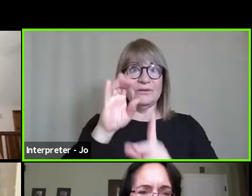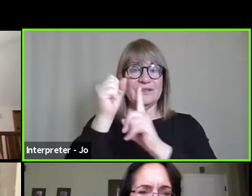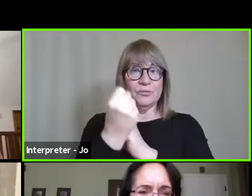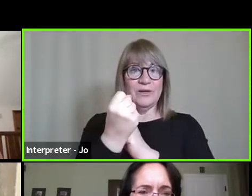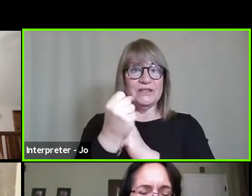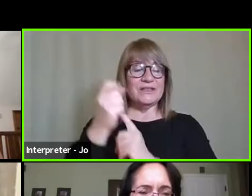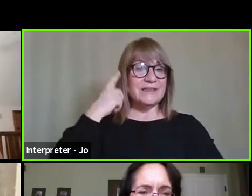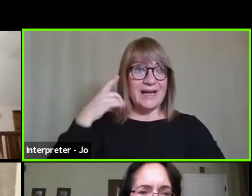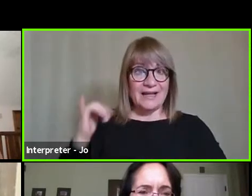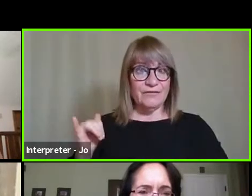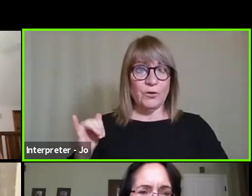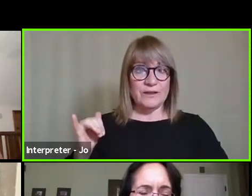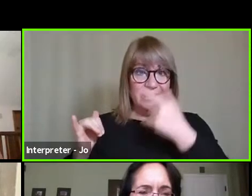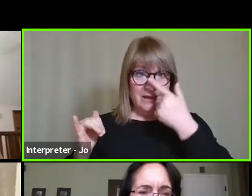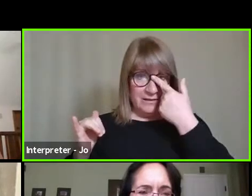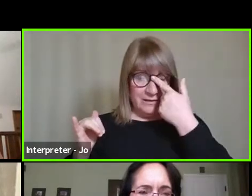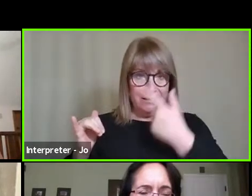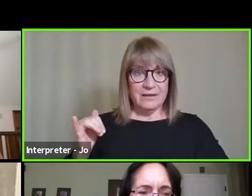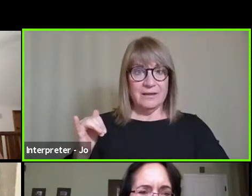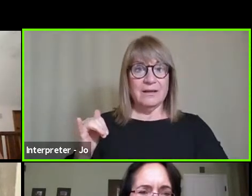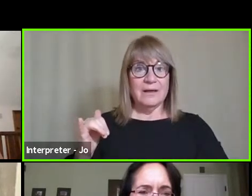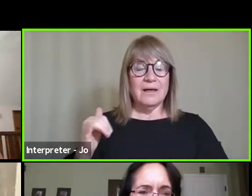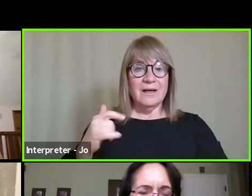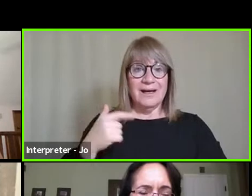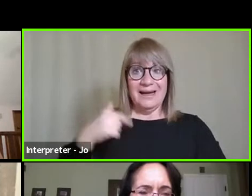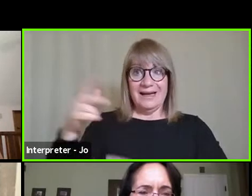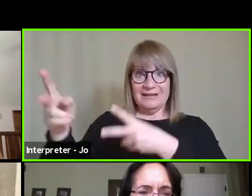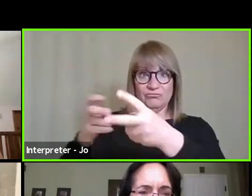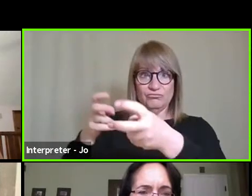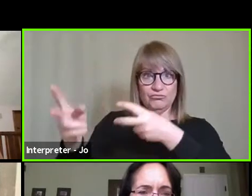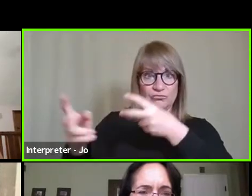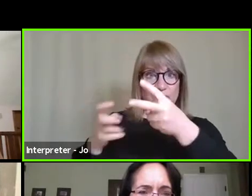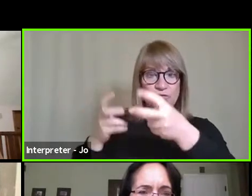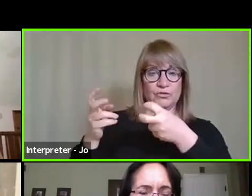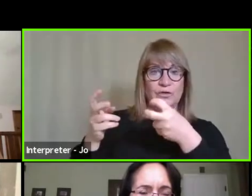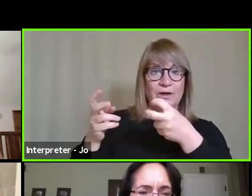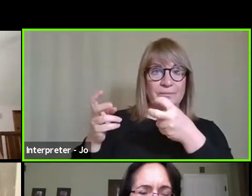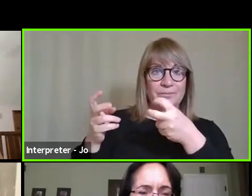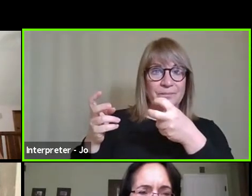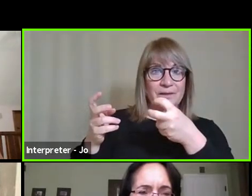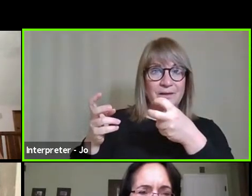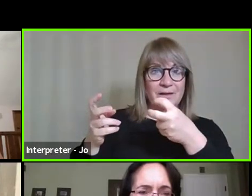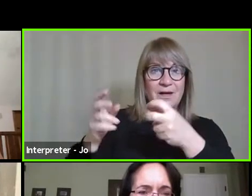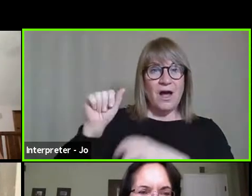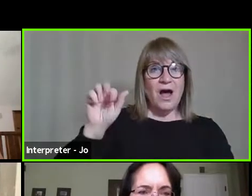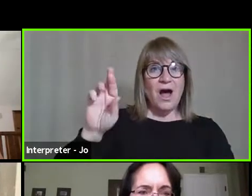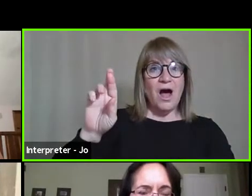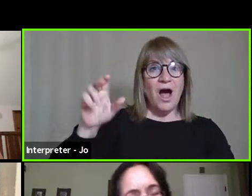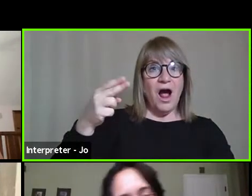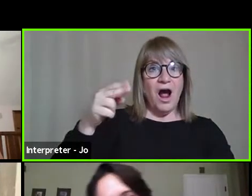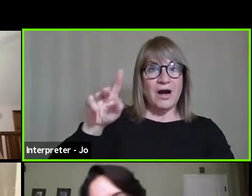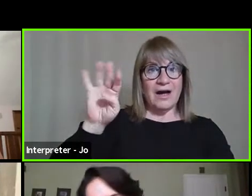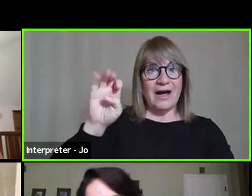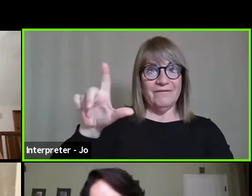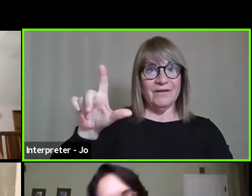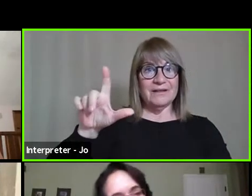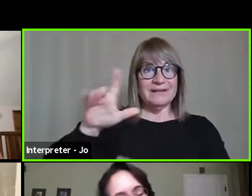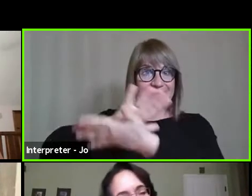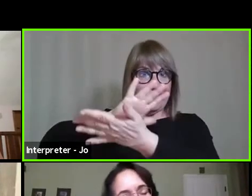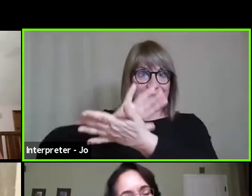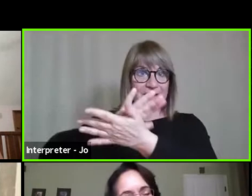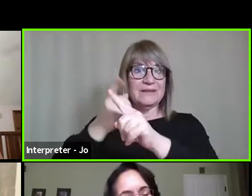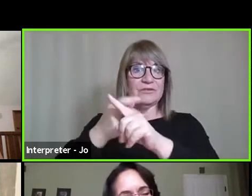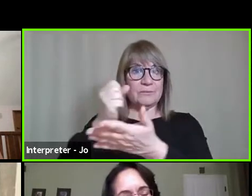california and i drew from um archival documents from social workers in